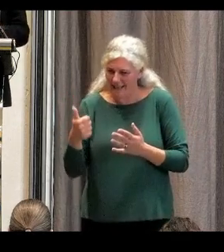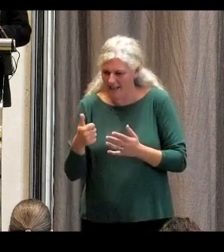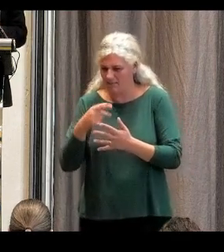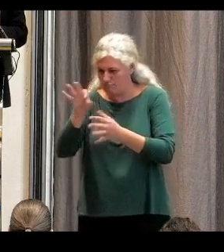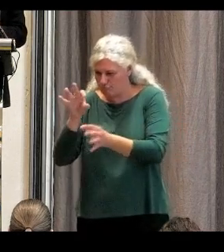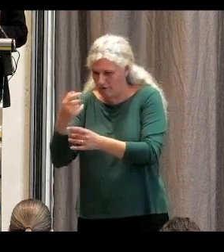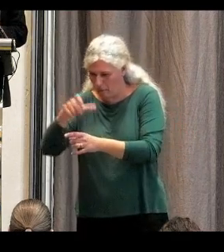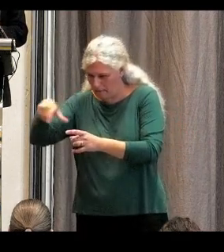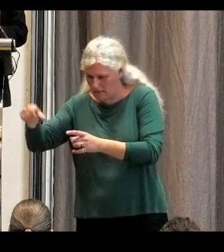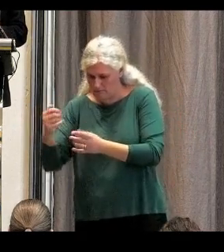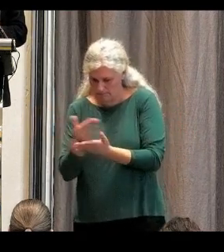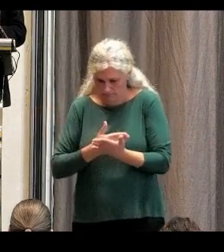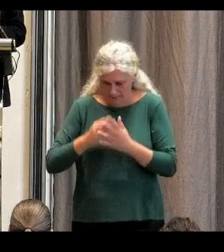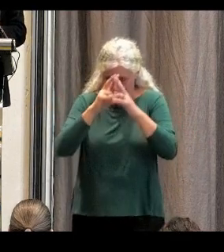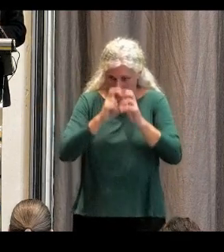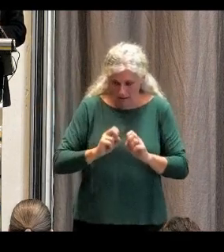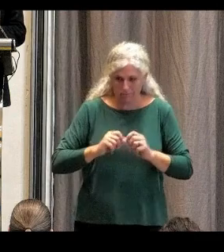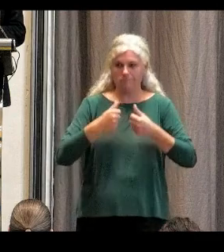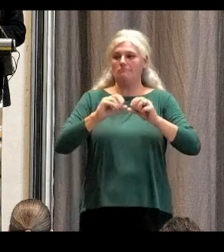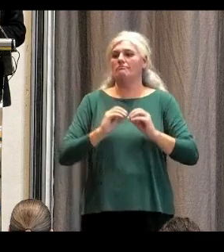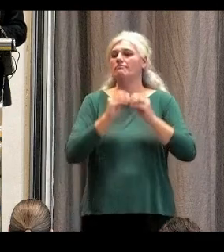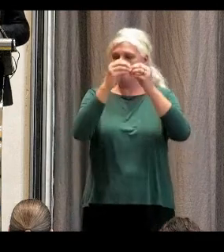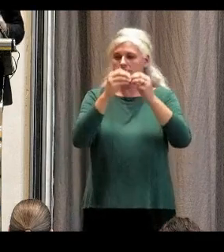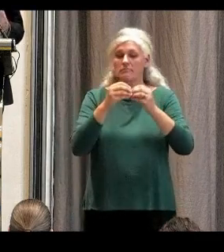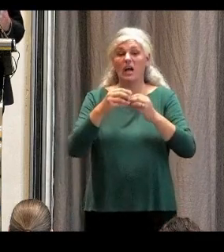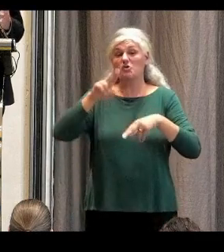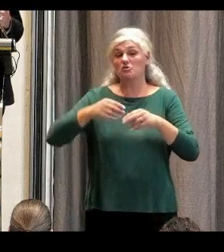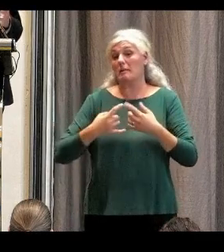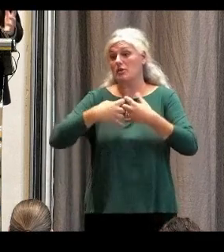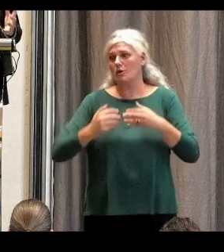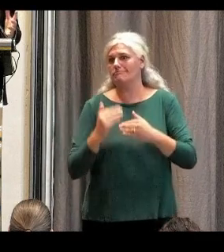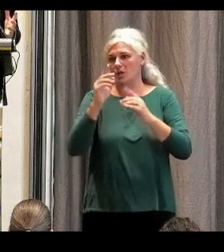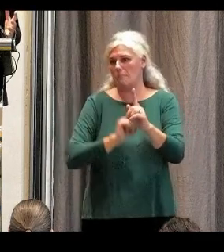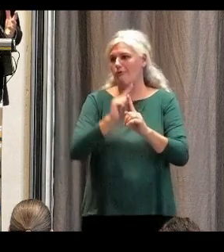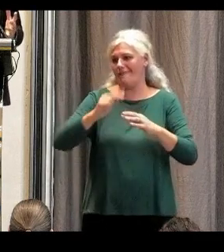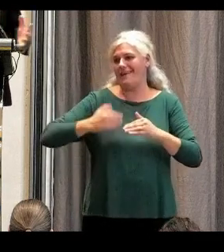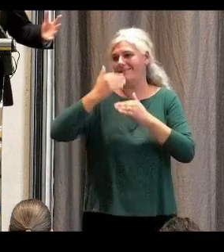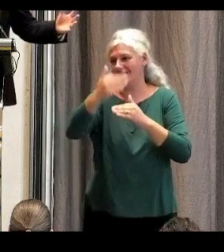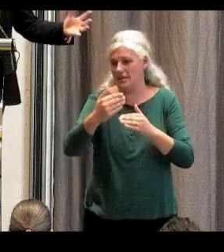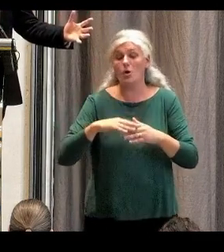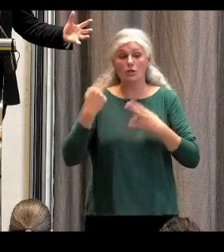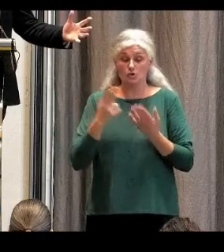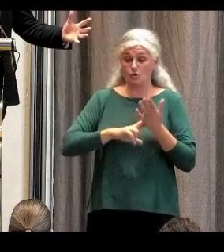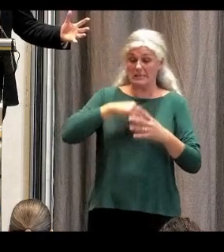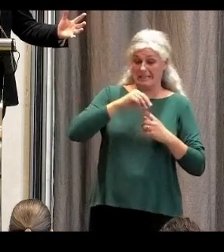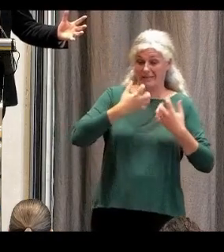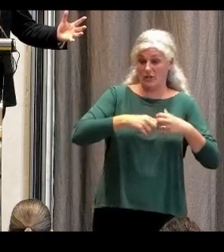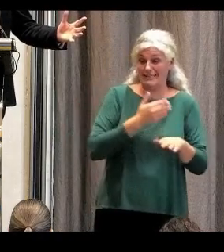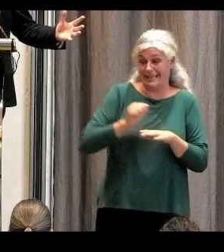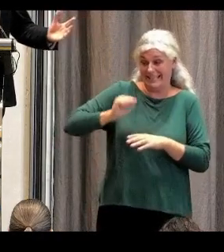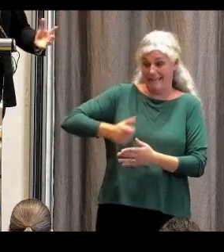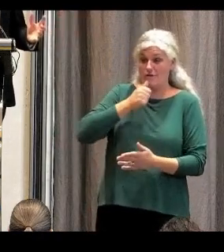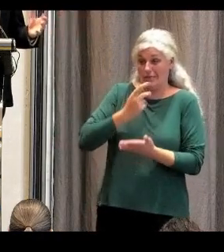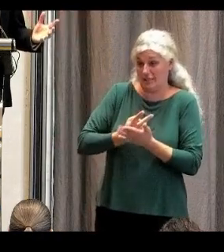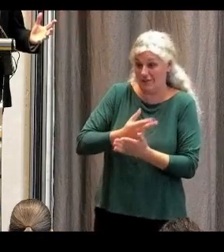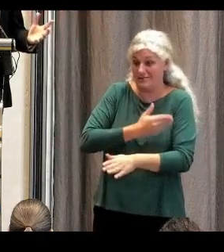about all sorts of new technologies later on, but we need to be applying those technologies at the start of people's journey as well, so that